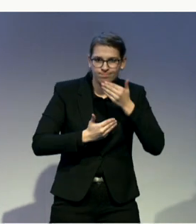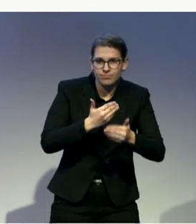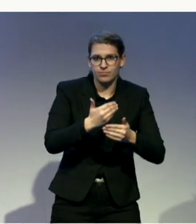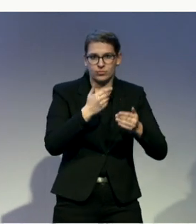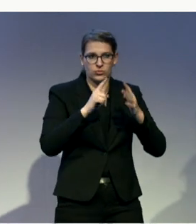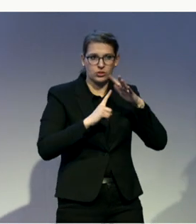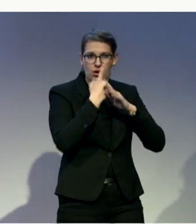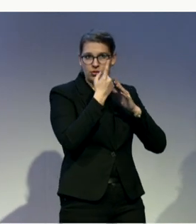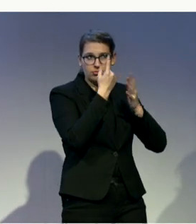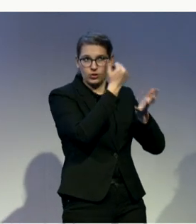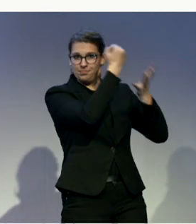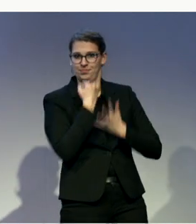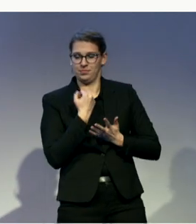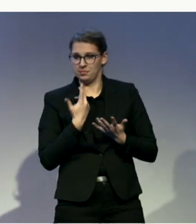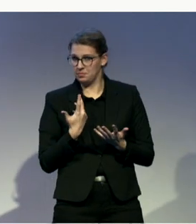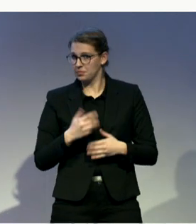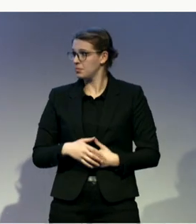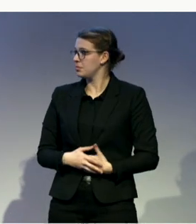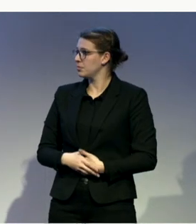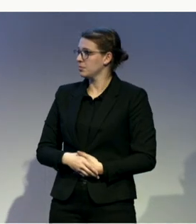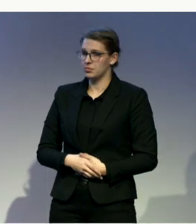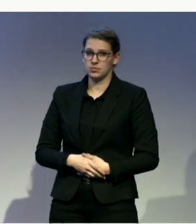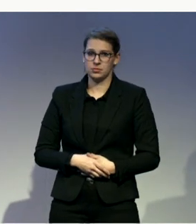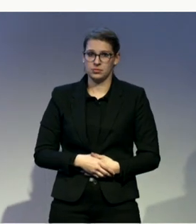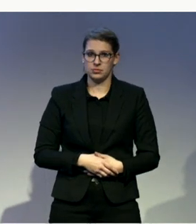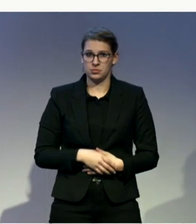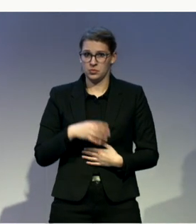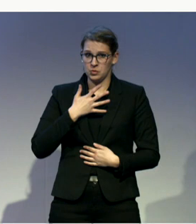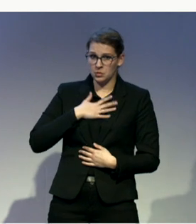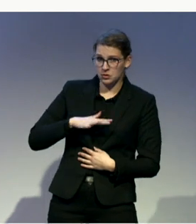at the beginning? I don't know if some of you want to comment on this.